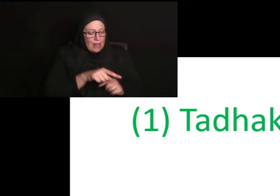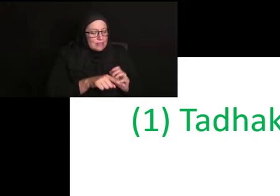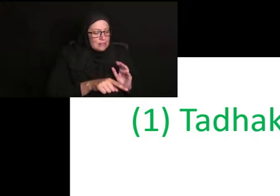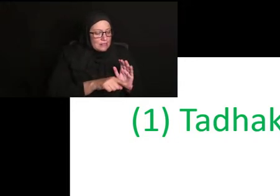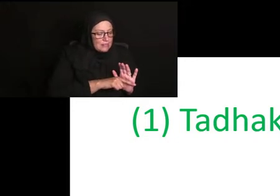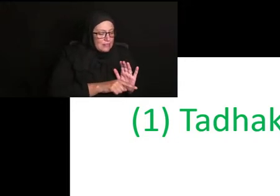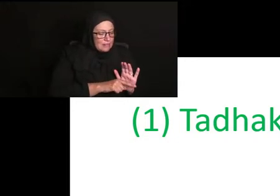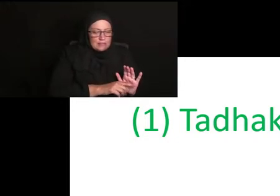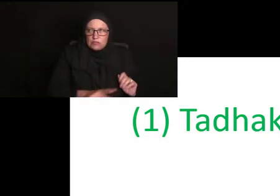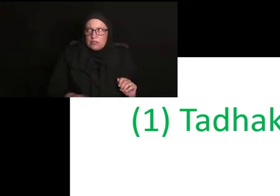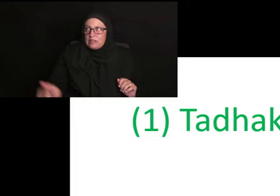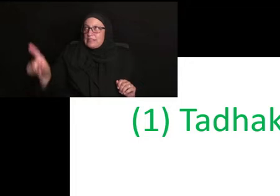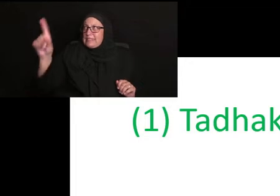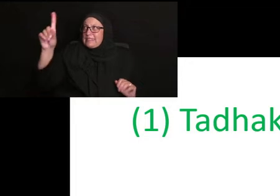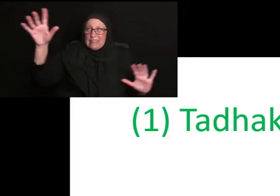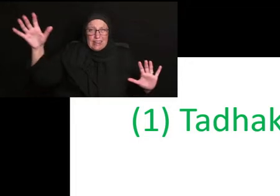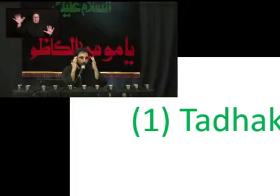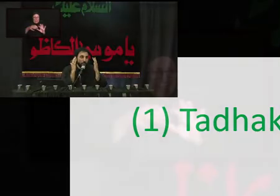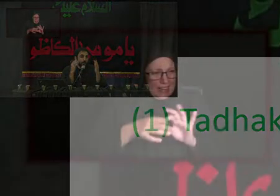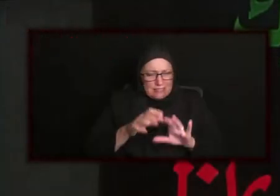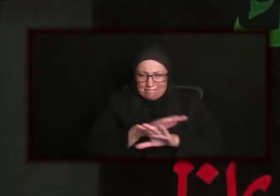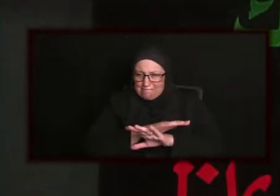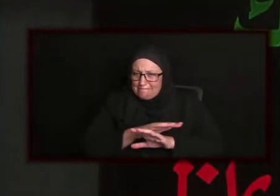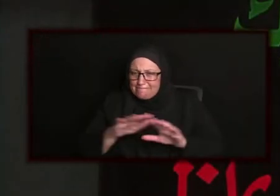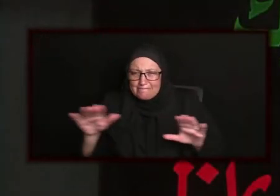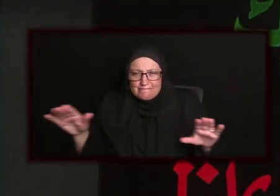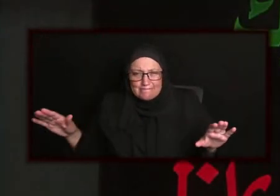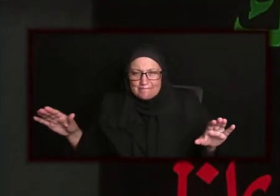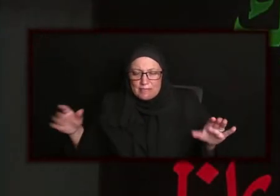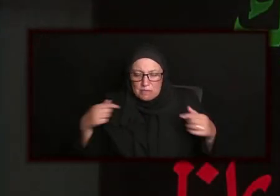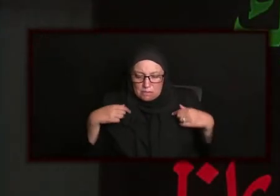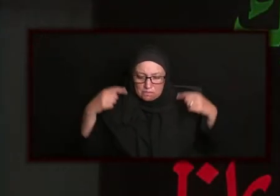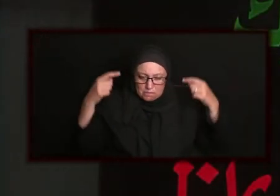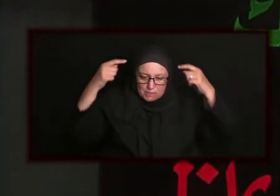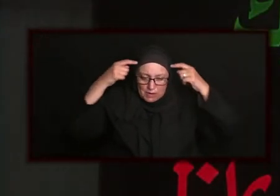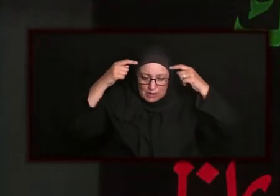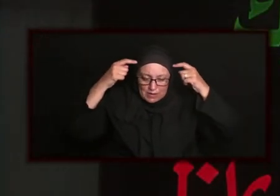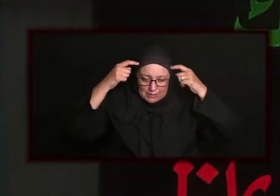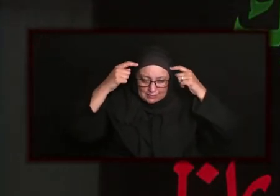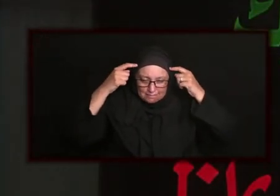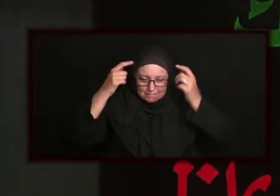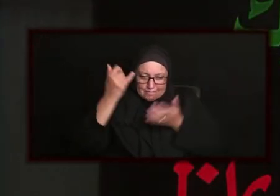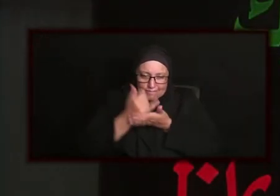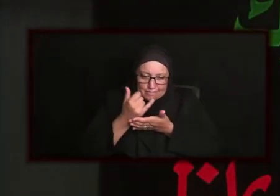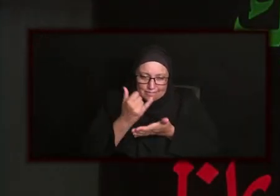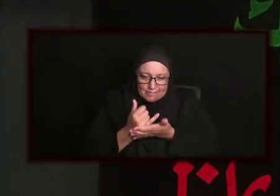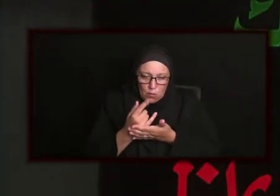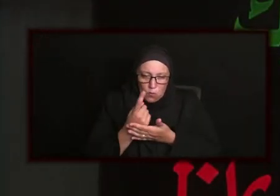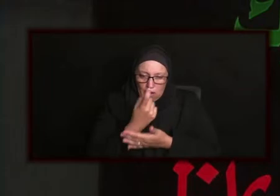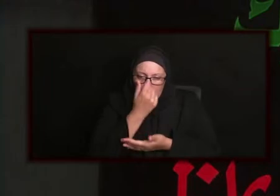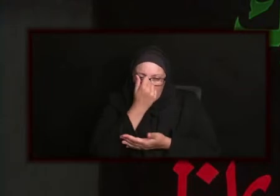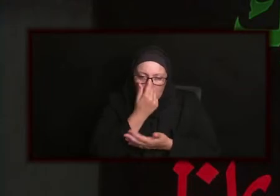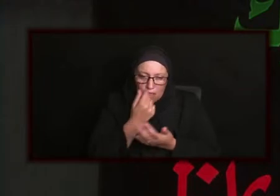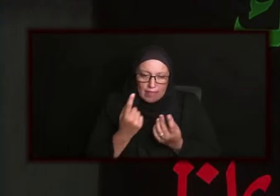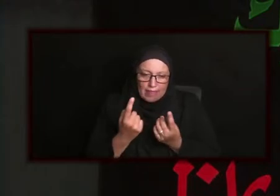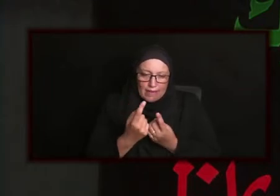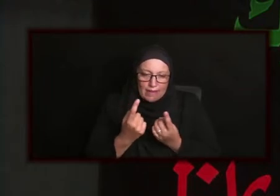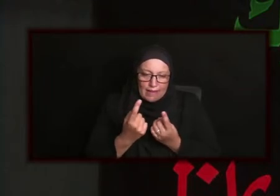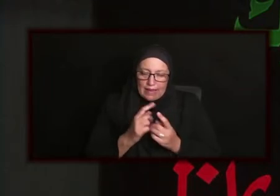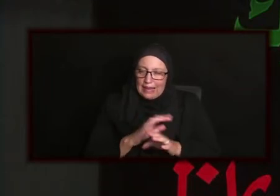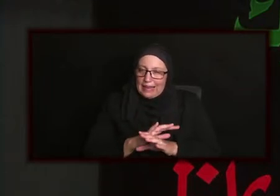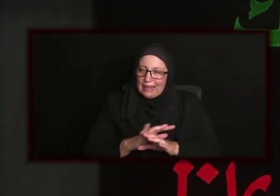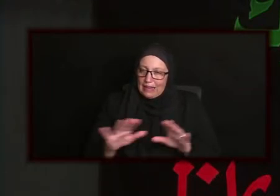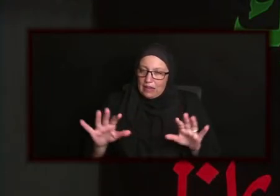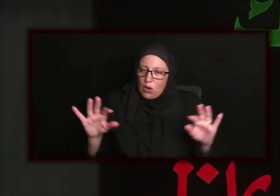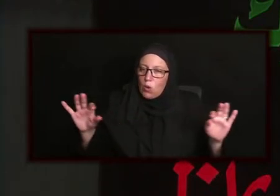Subhanallah, glory be to Allah from even what my mind for 1 second thought about Allah. Or for 1 second I